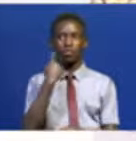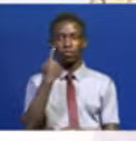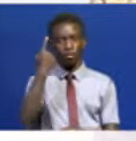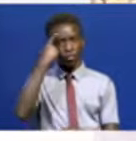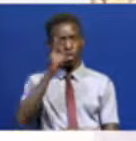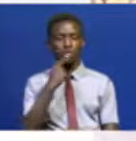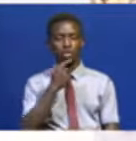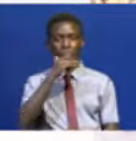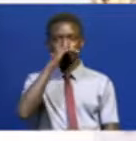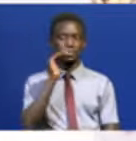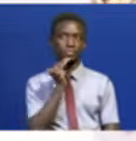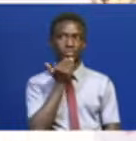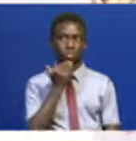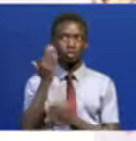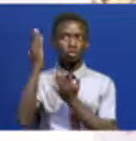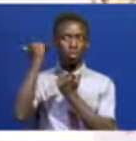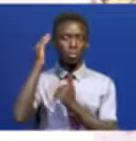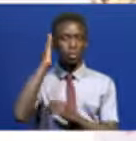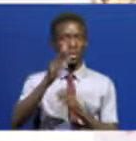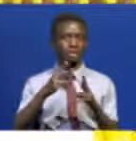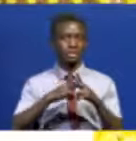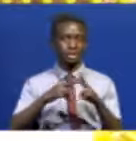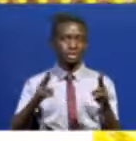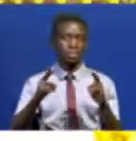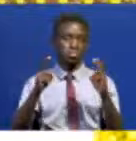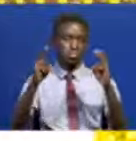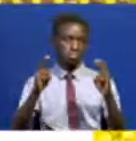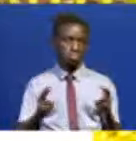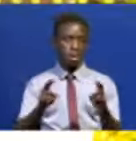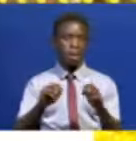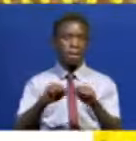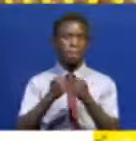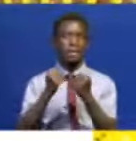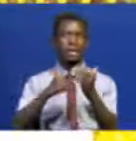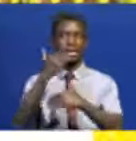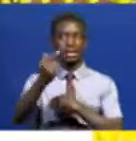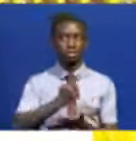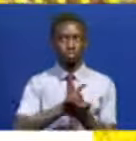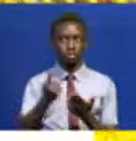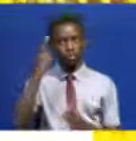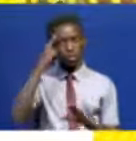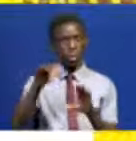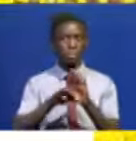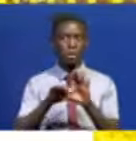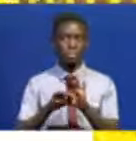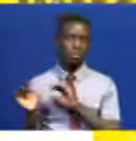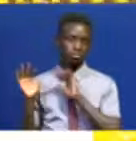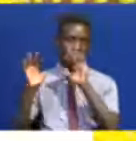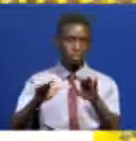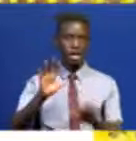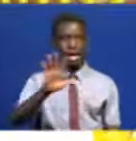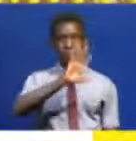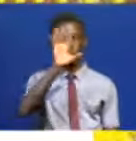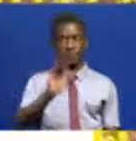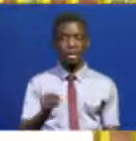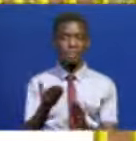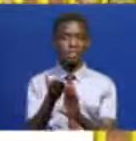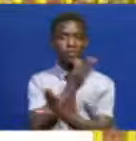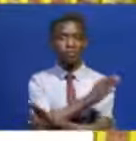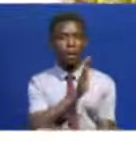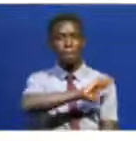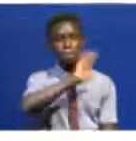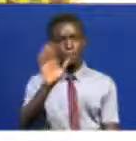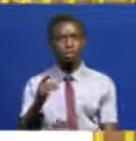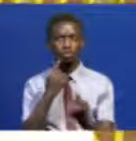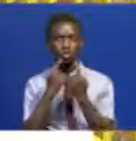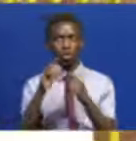take a break from its sittings next week for members to attend the Africa Climate Summit before resuming the talks on Monday, 11th of